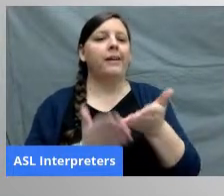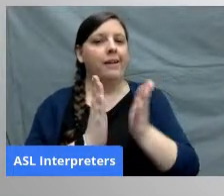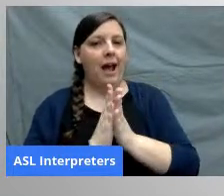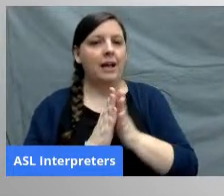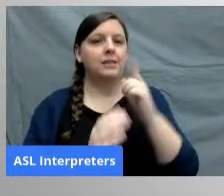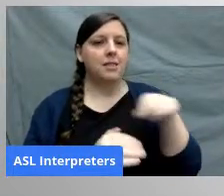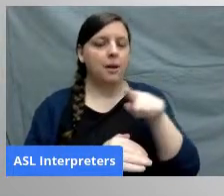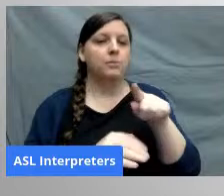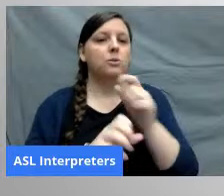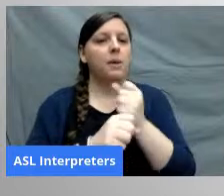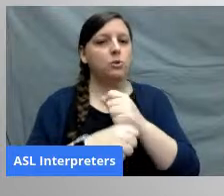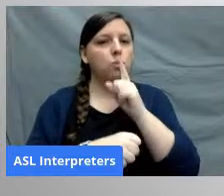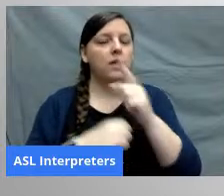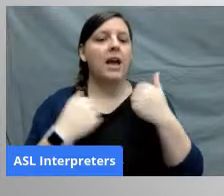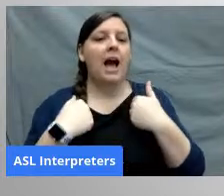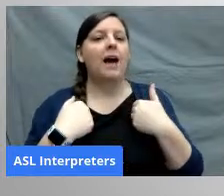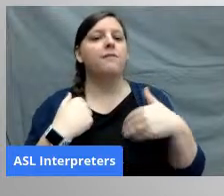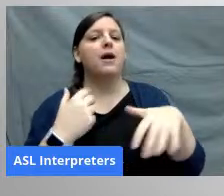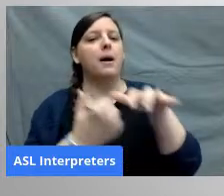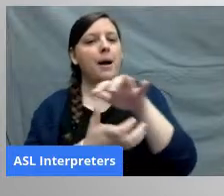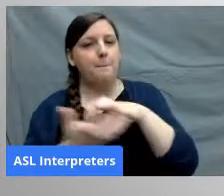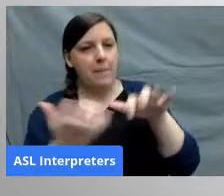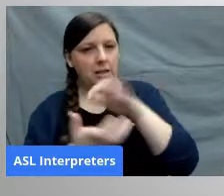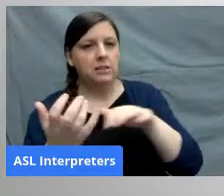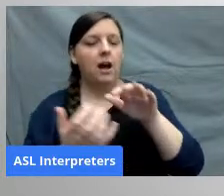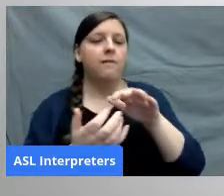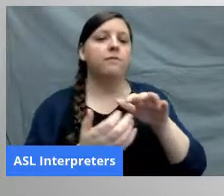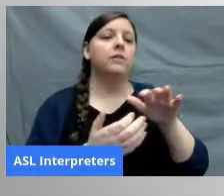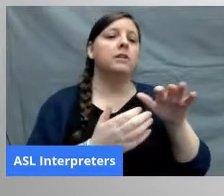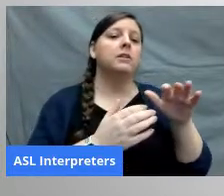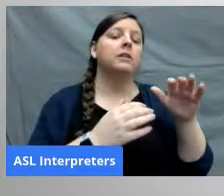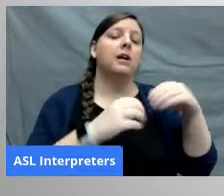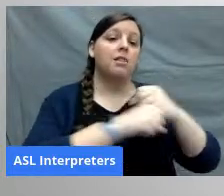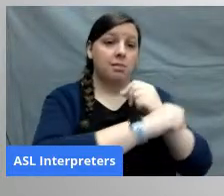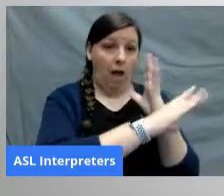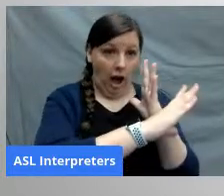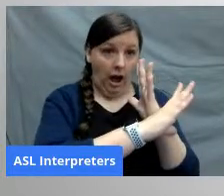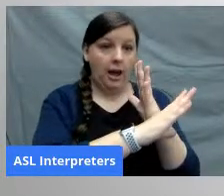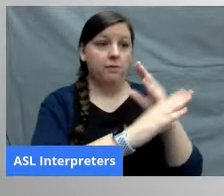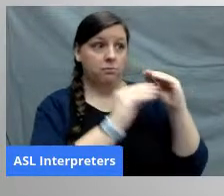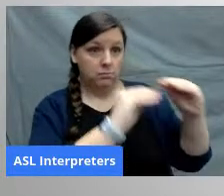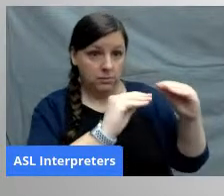recorded instruction or independent instruction for students.